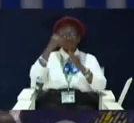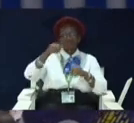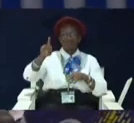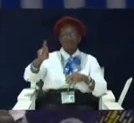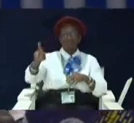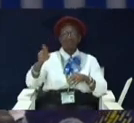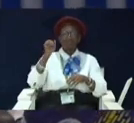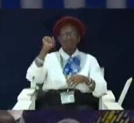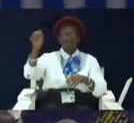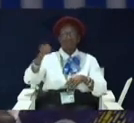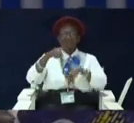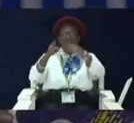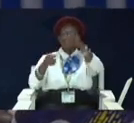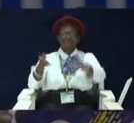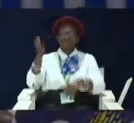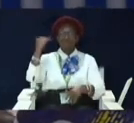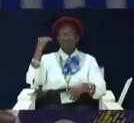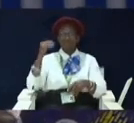She went. O lo.